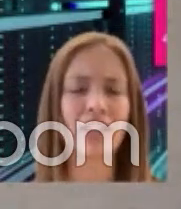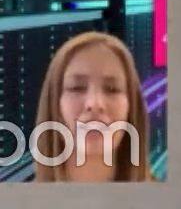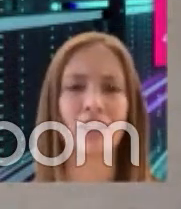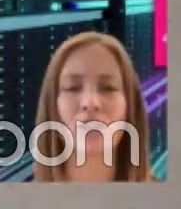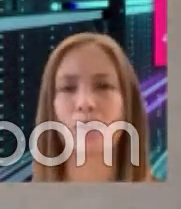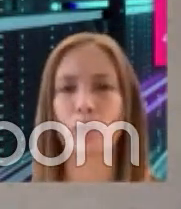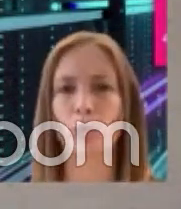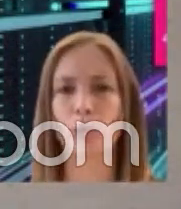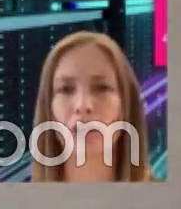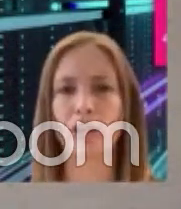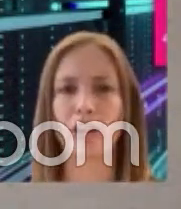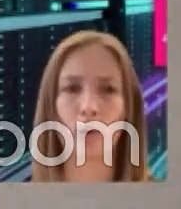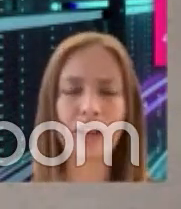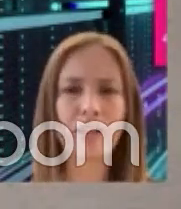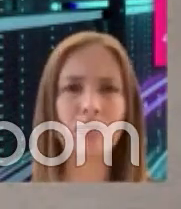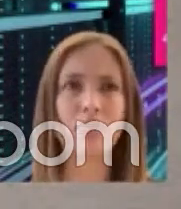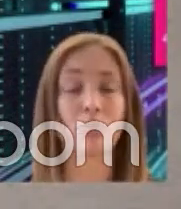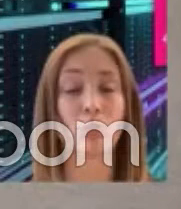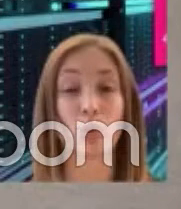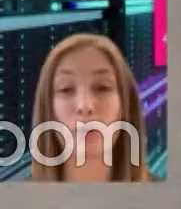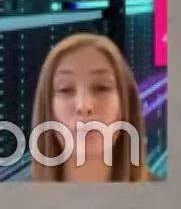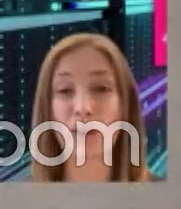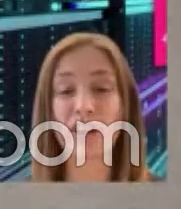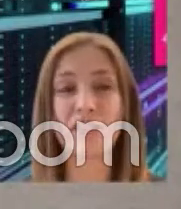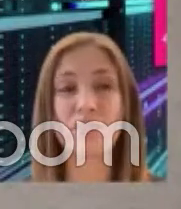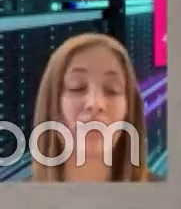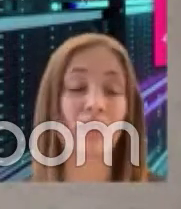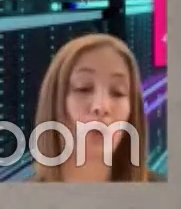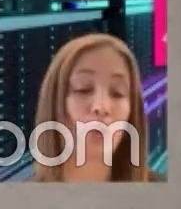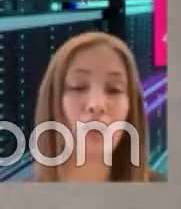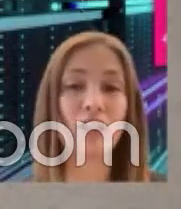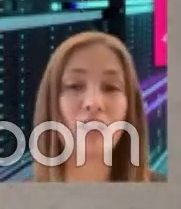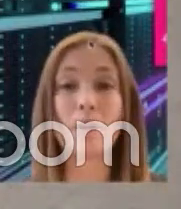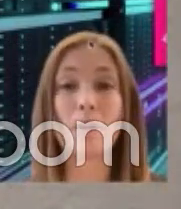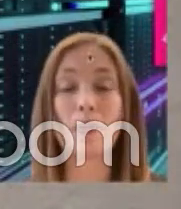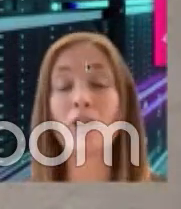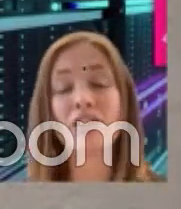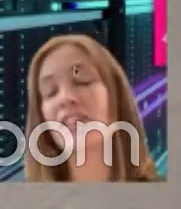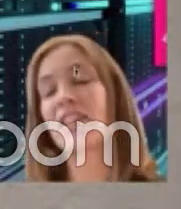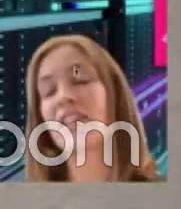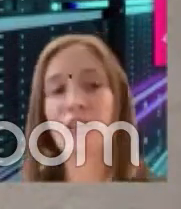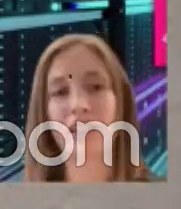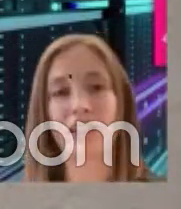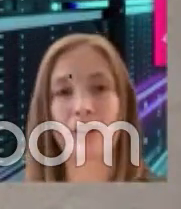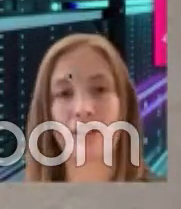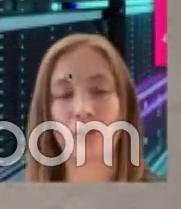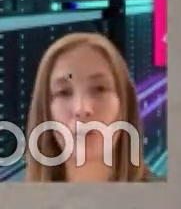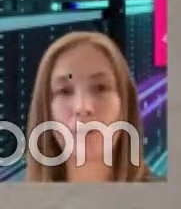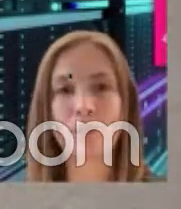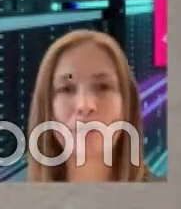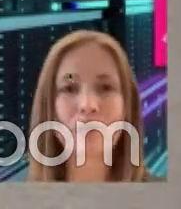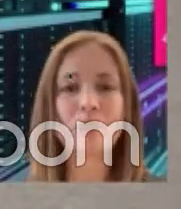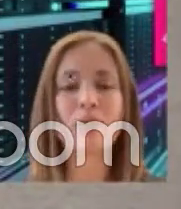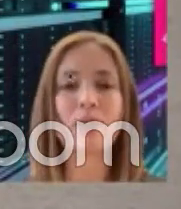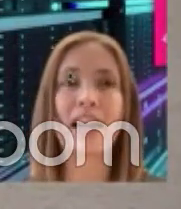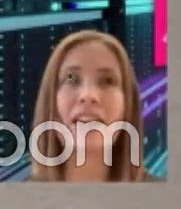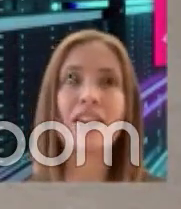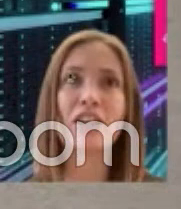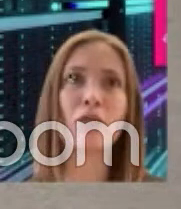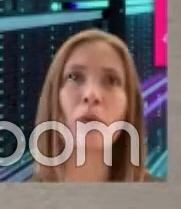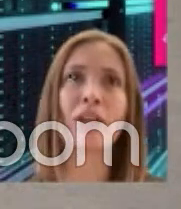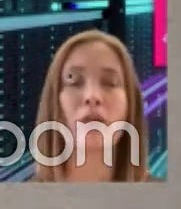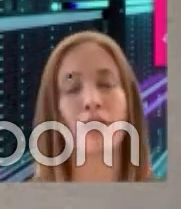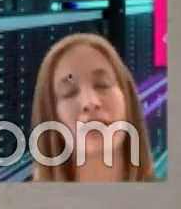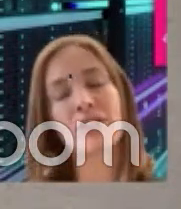they see us were we annoying were we boring helpful honestly did they even think about us at all